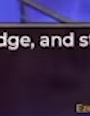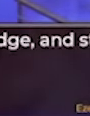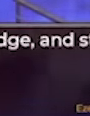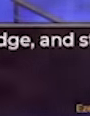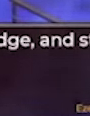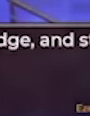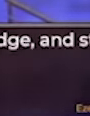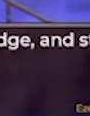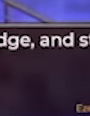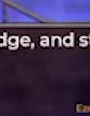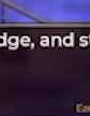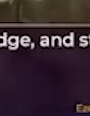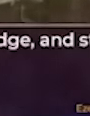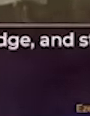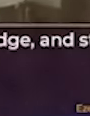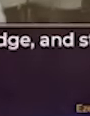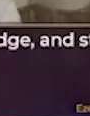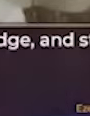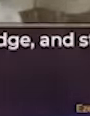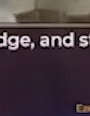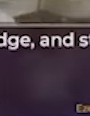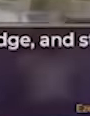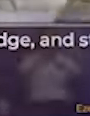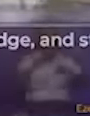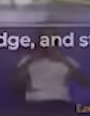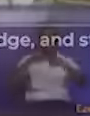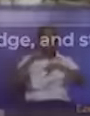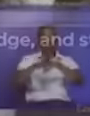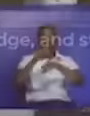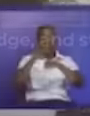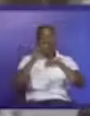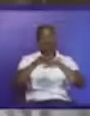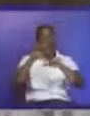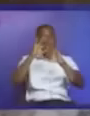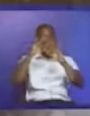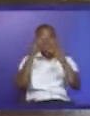a bridge builder is resting on someone for your family.